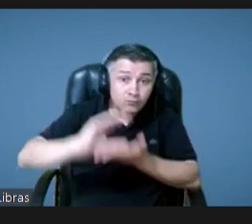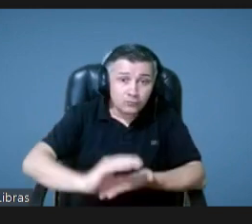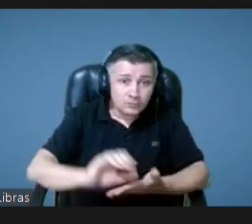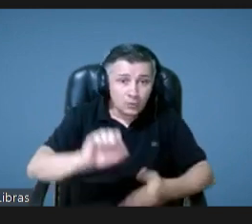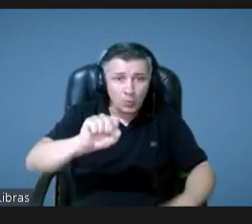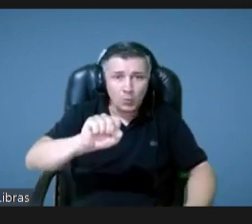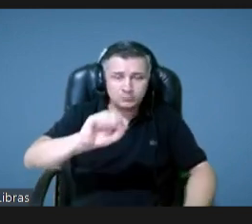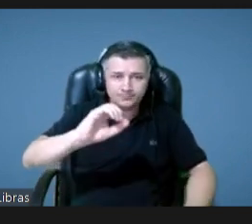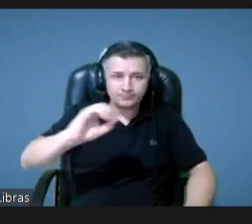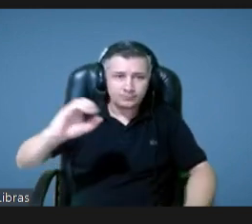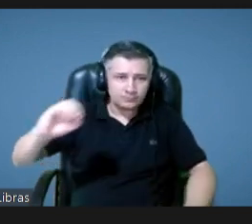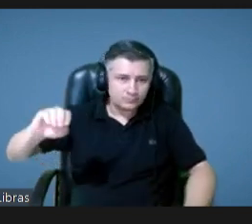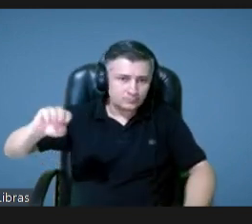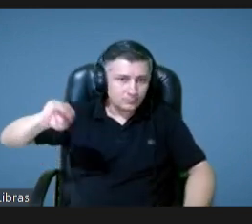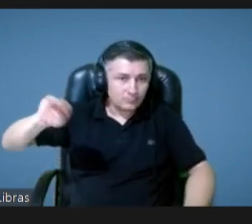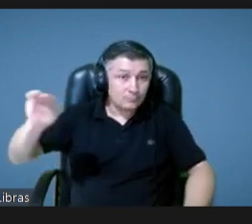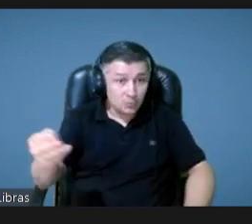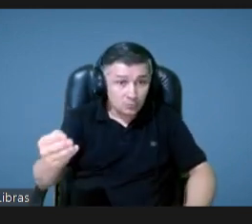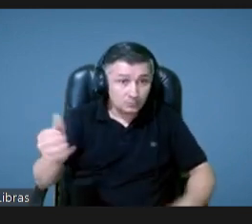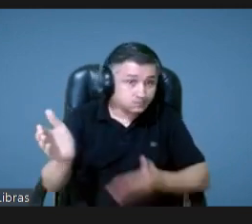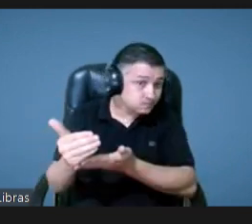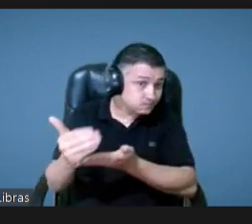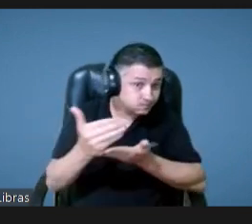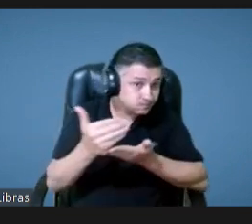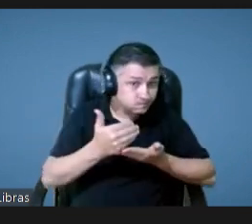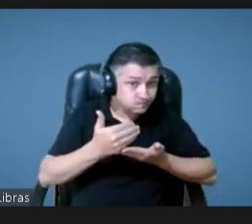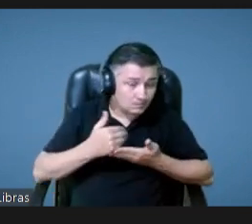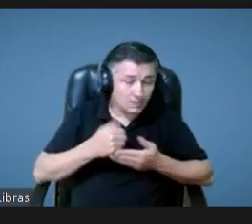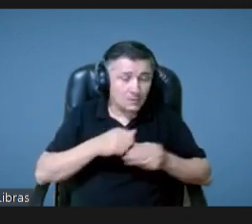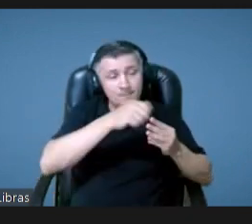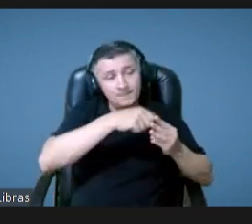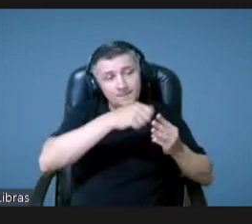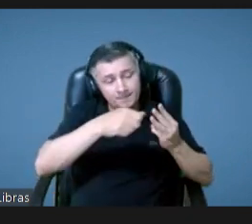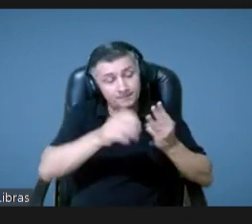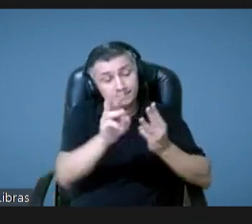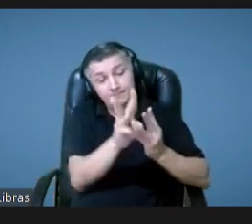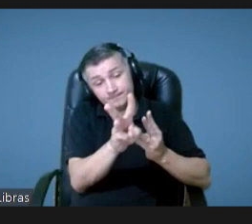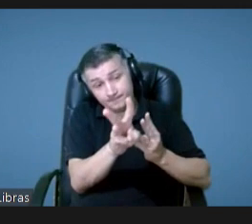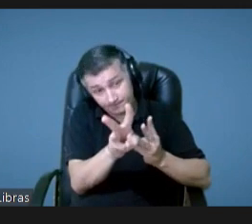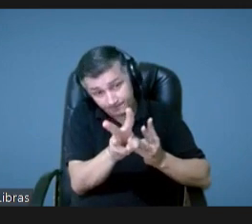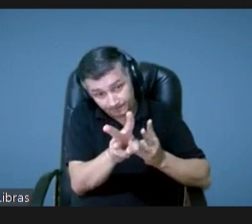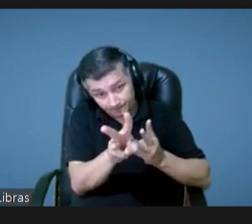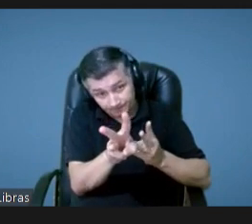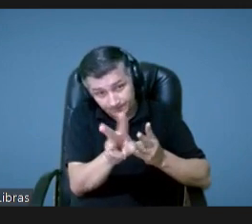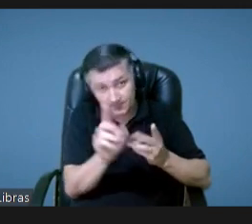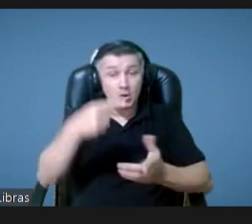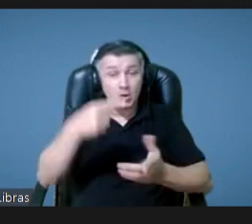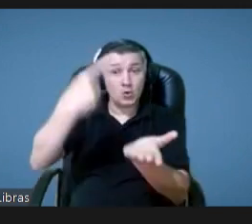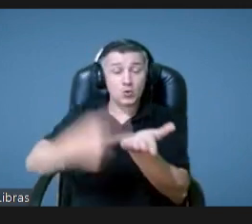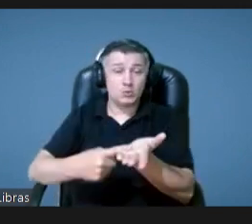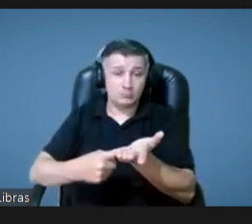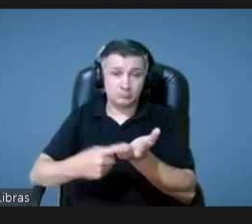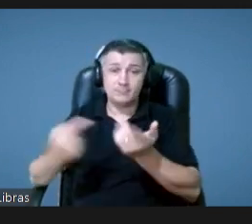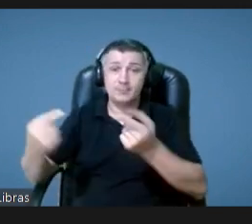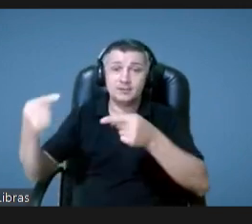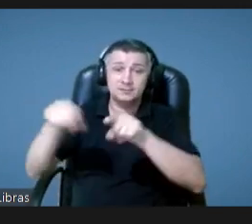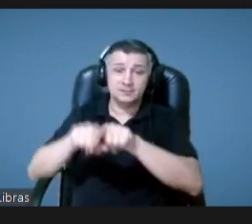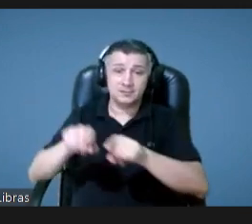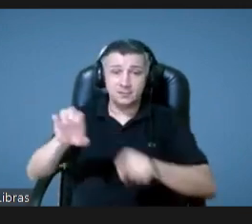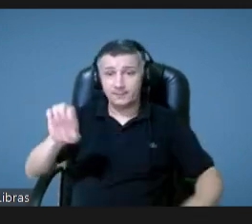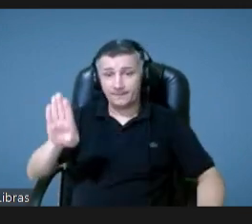It has raised 800 million for one of its funds. In the